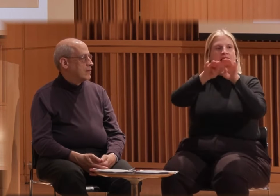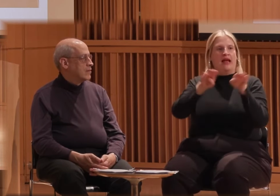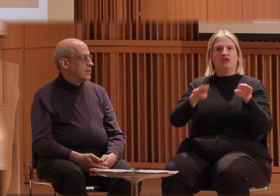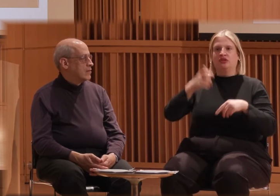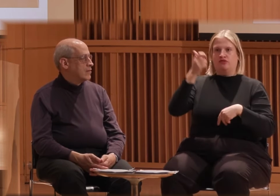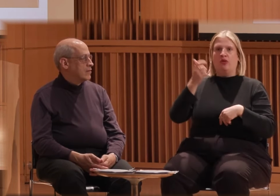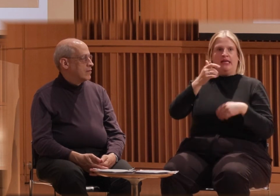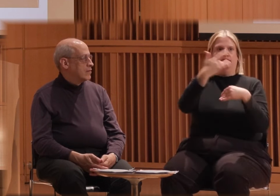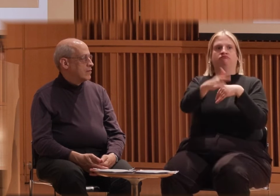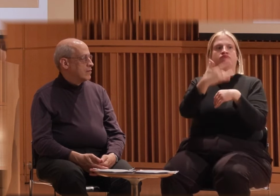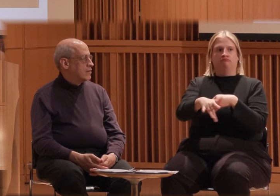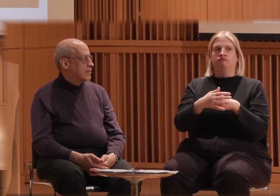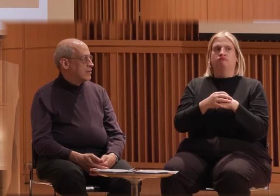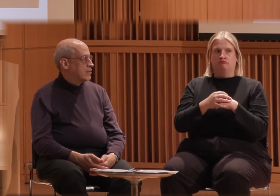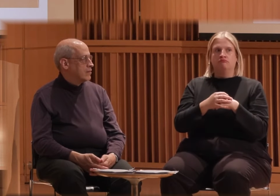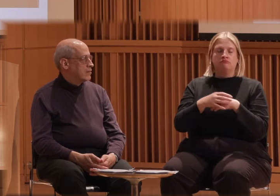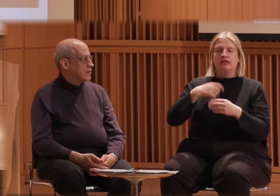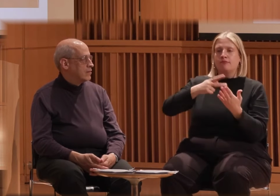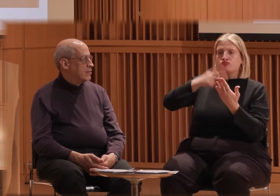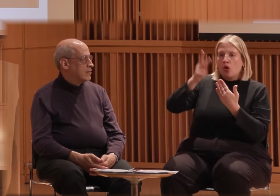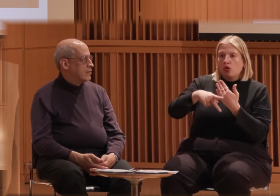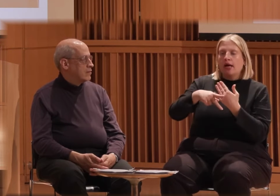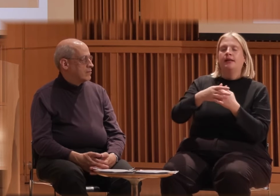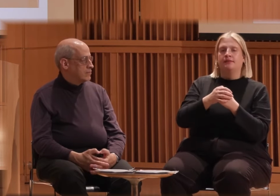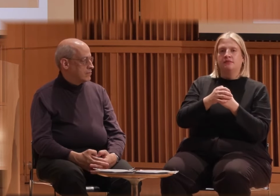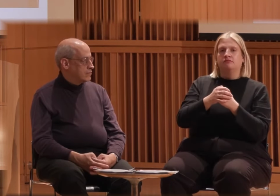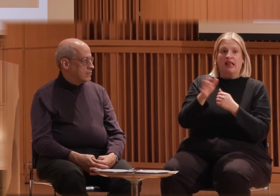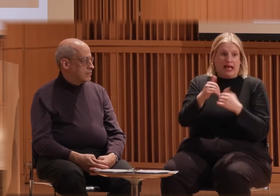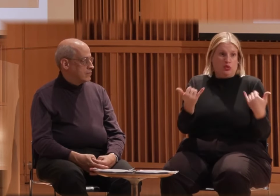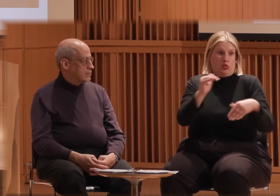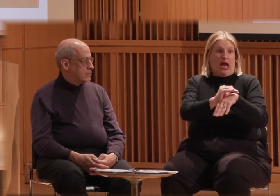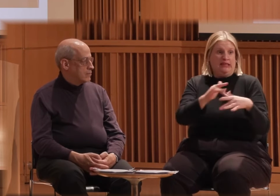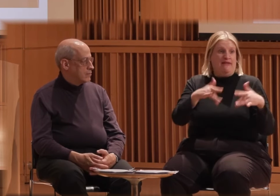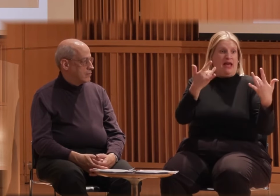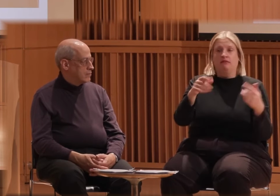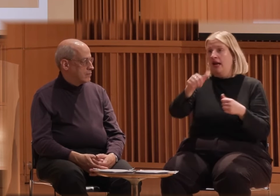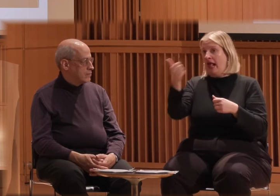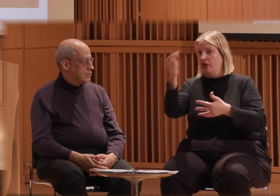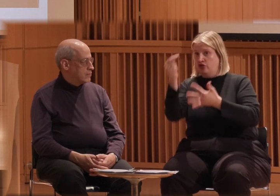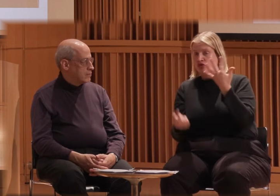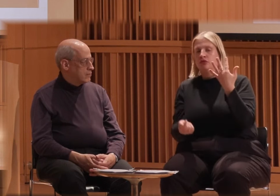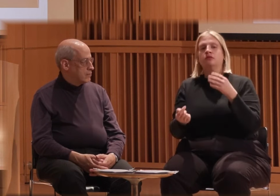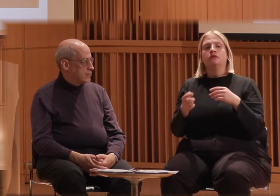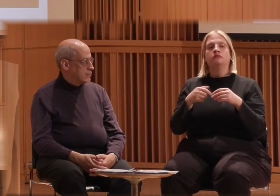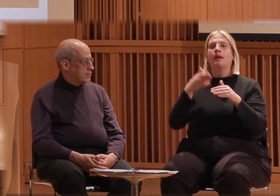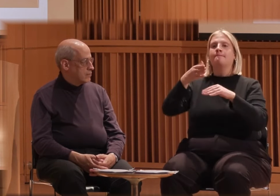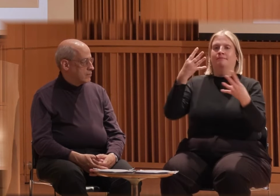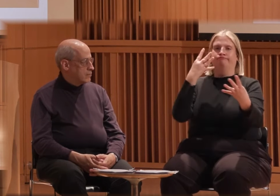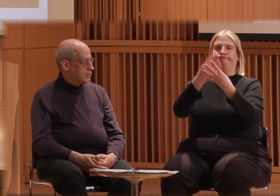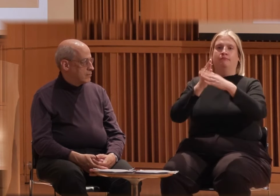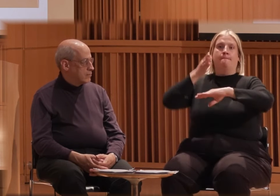grants, and our programs, in addition to talks like tonight's event, include the